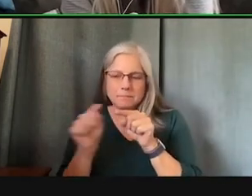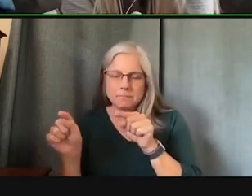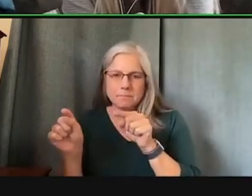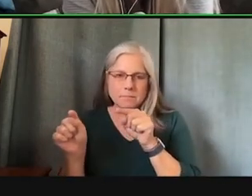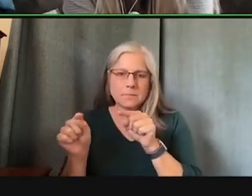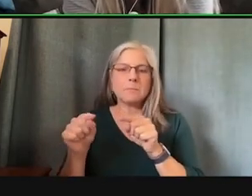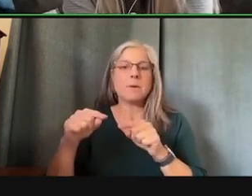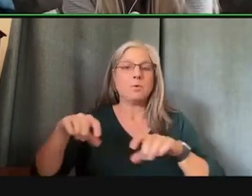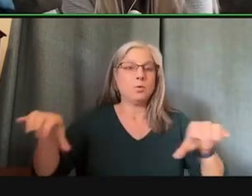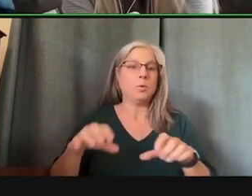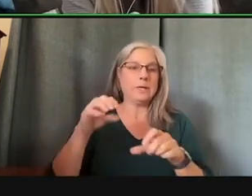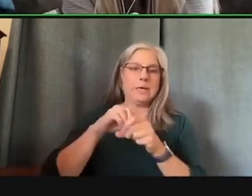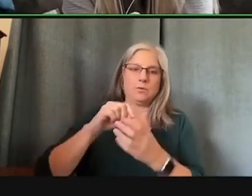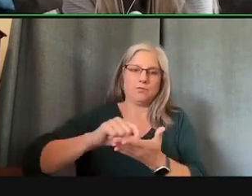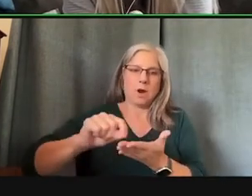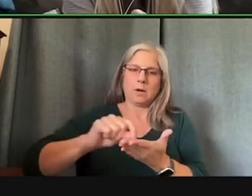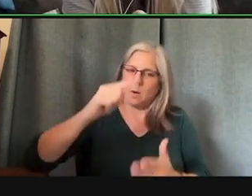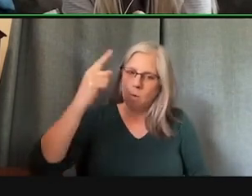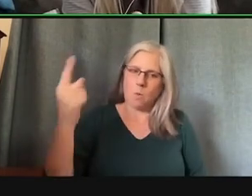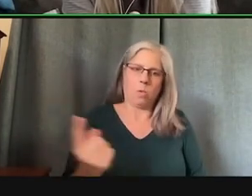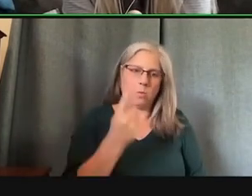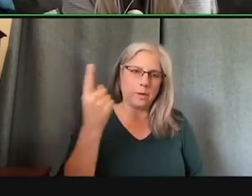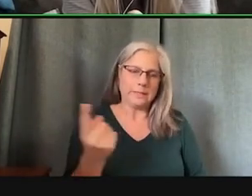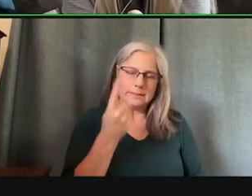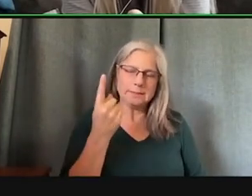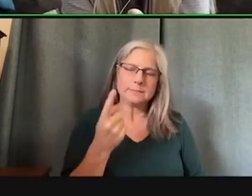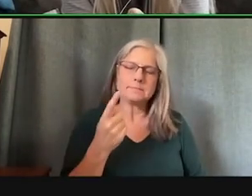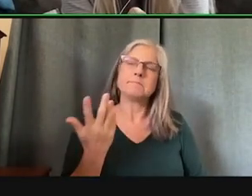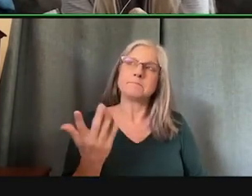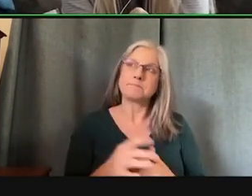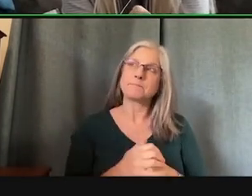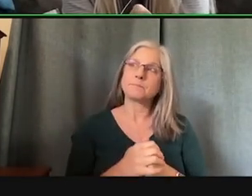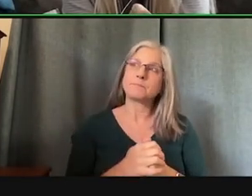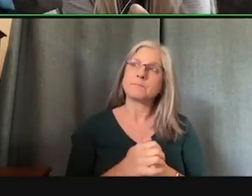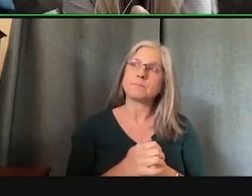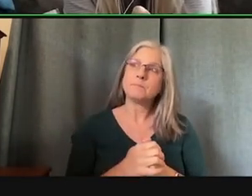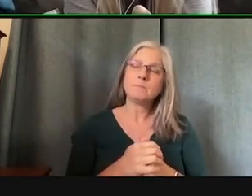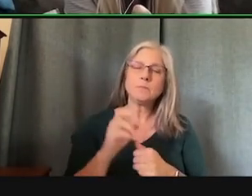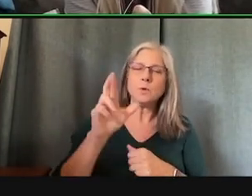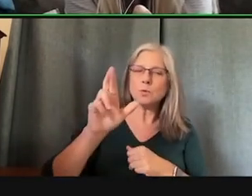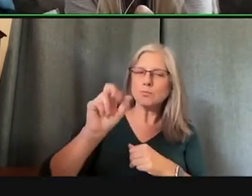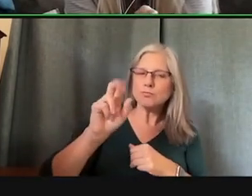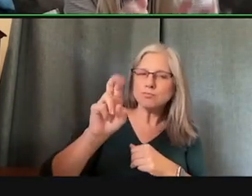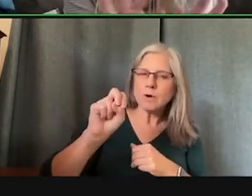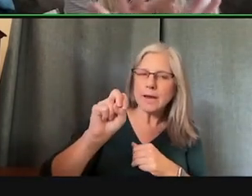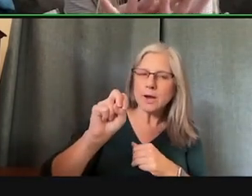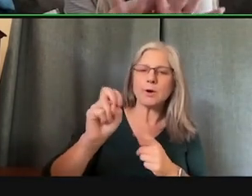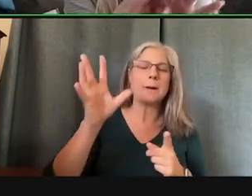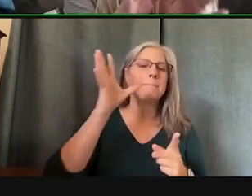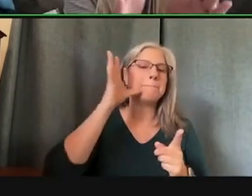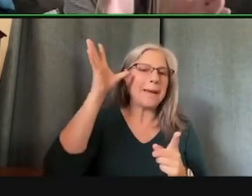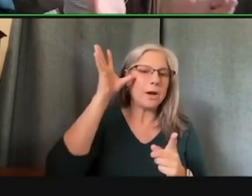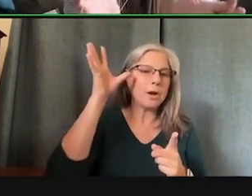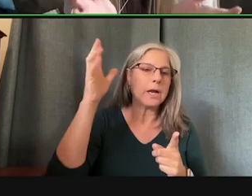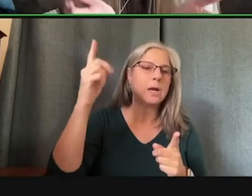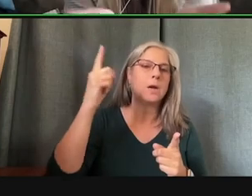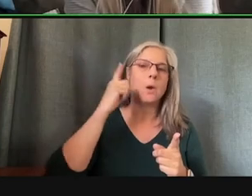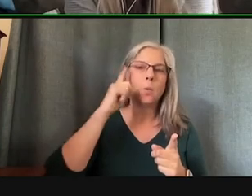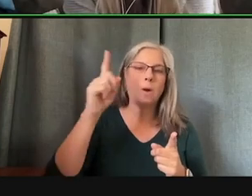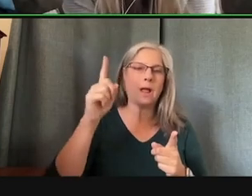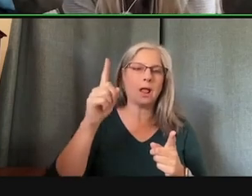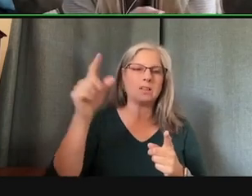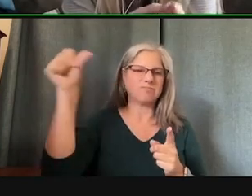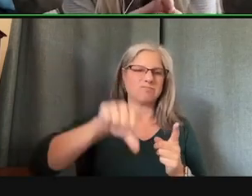in writing. It's very rare that a parent's going to sign do not agree with the